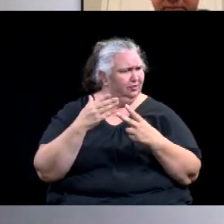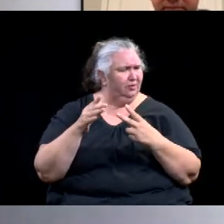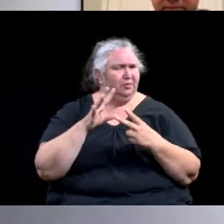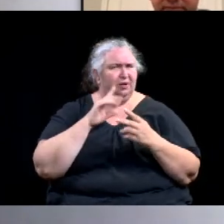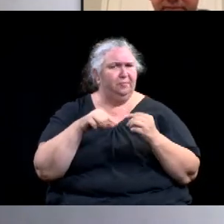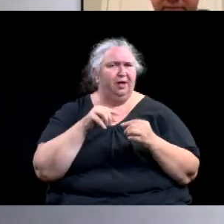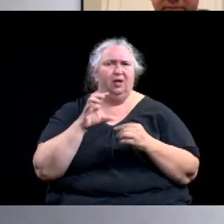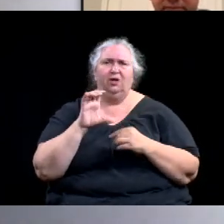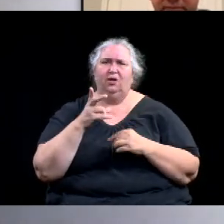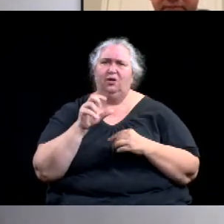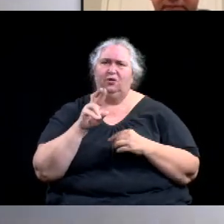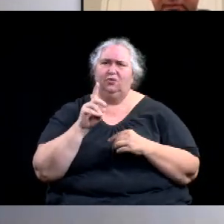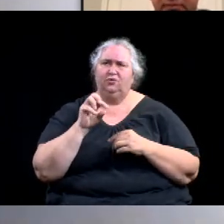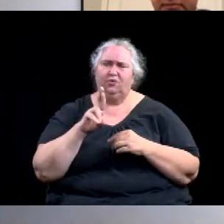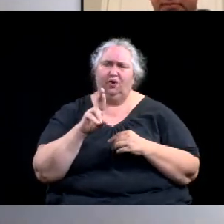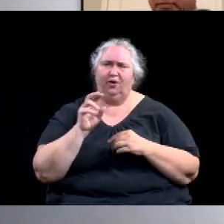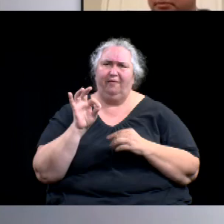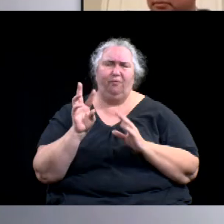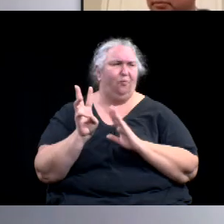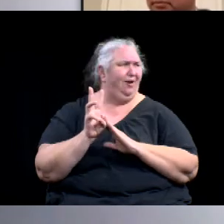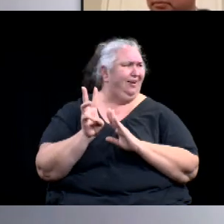investigations and the problems. I have not